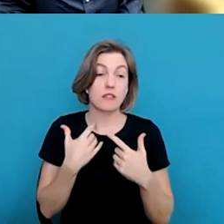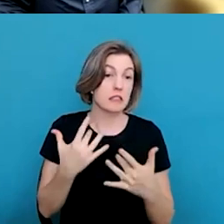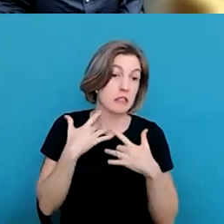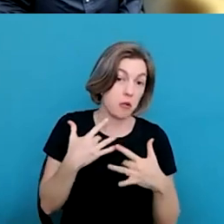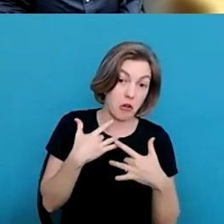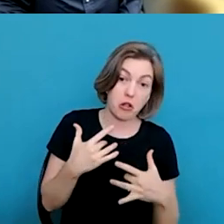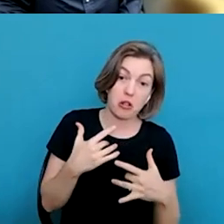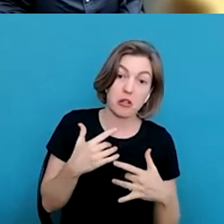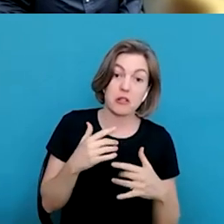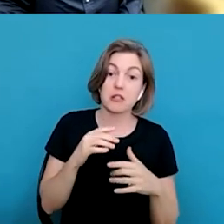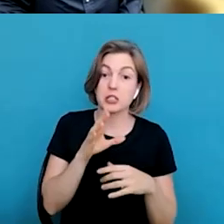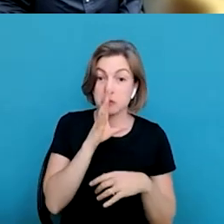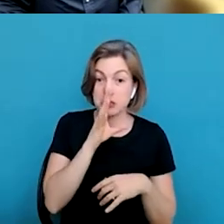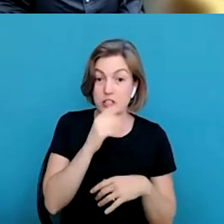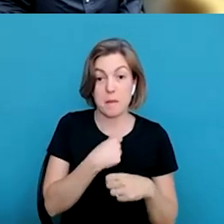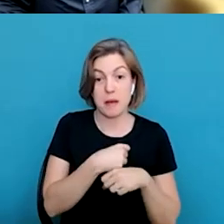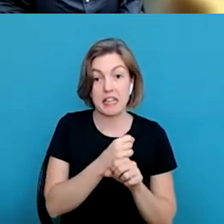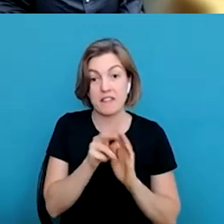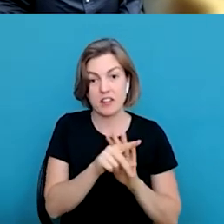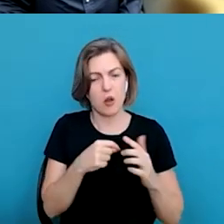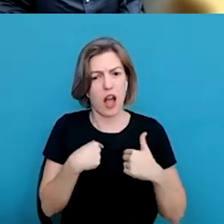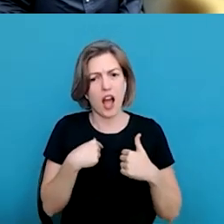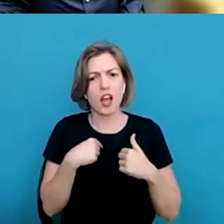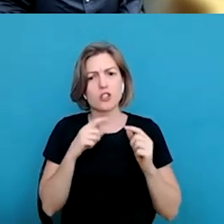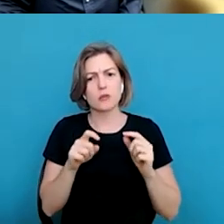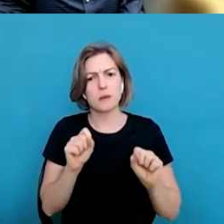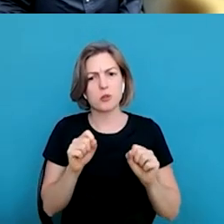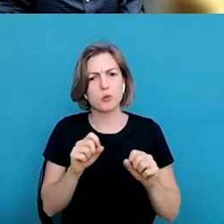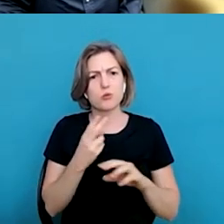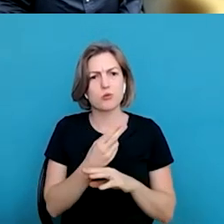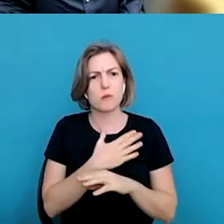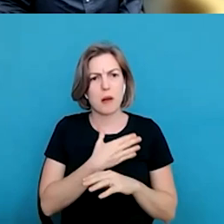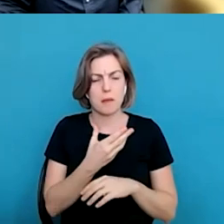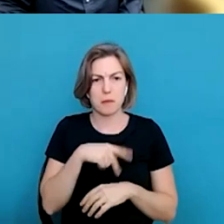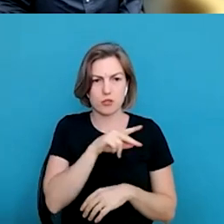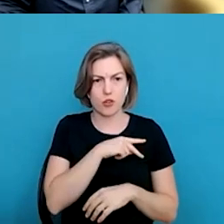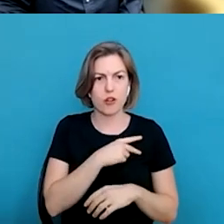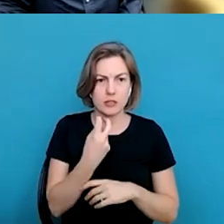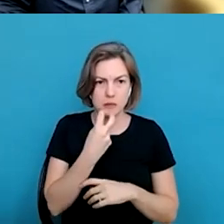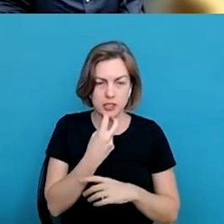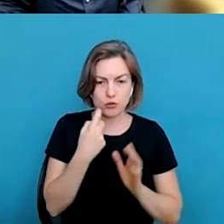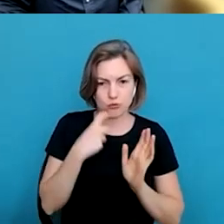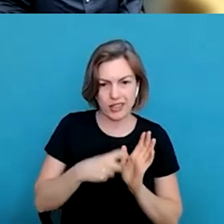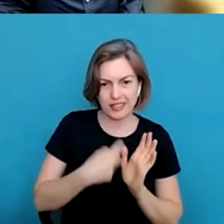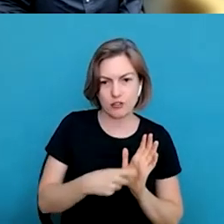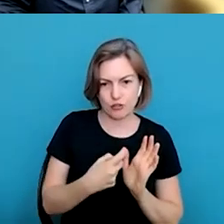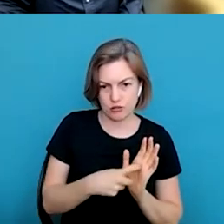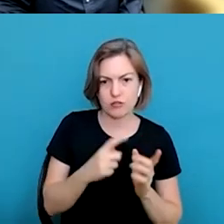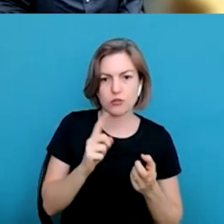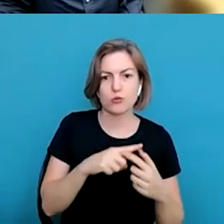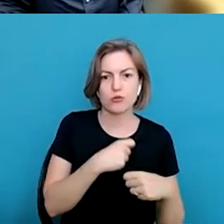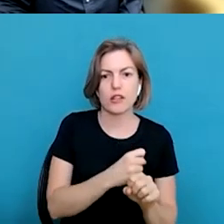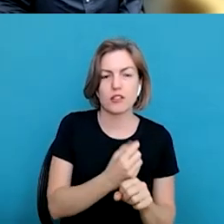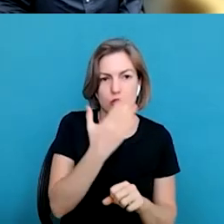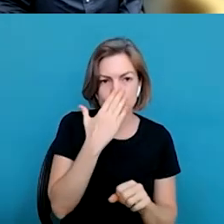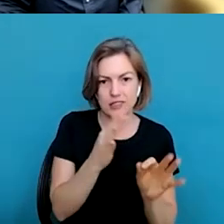making a video, I should be able to use my personal speech recognition to create good